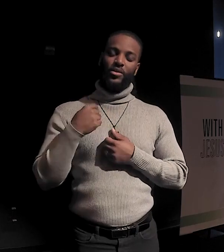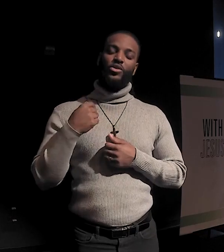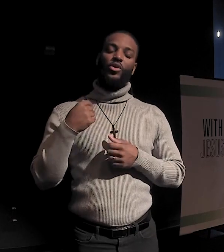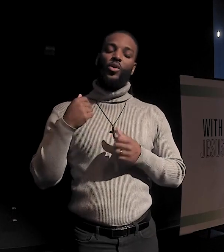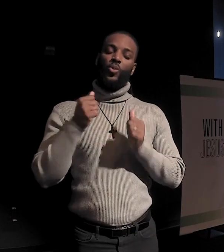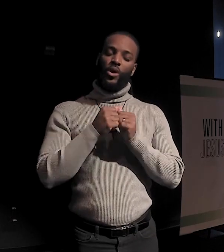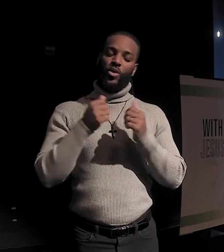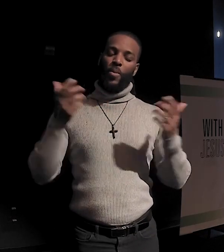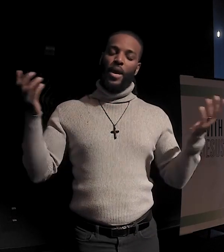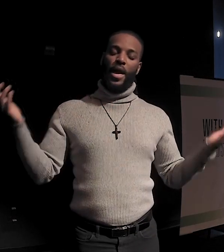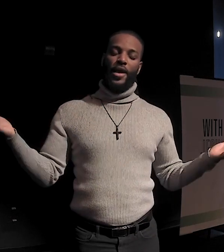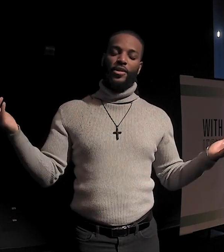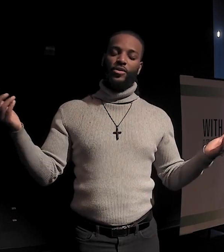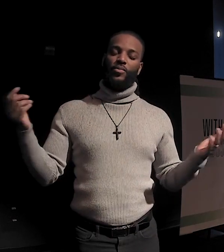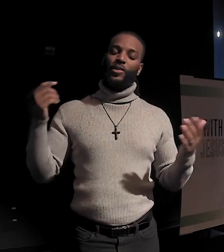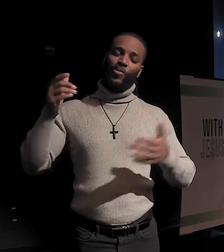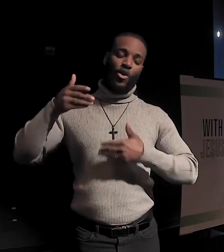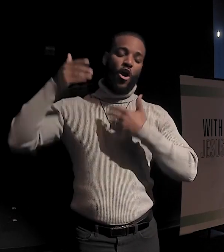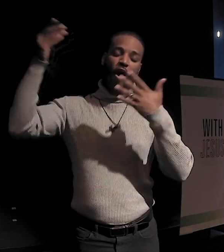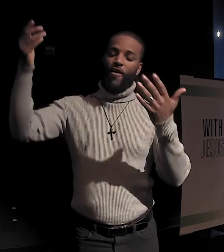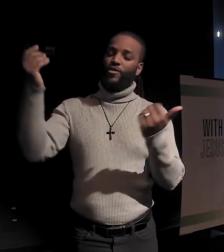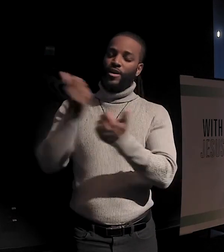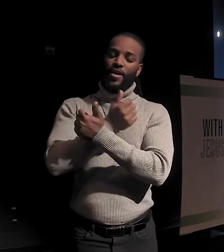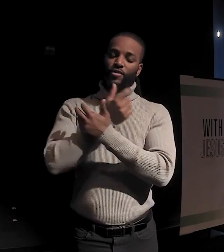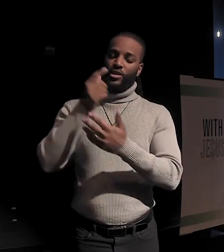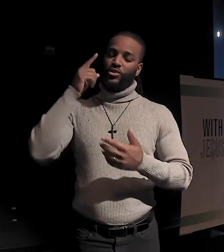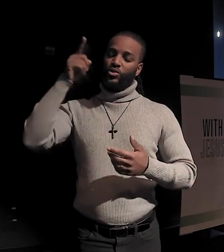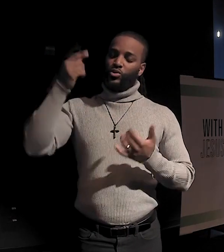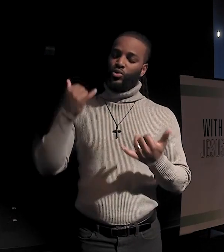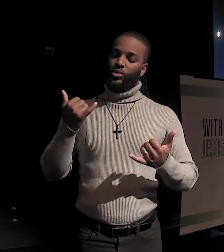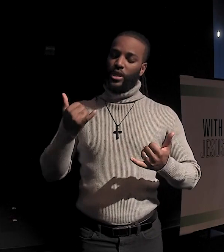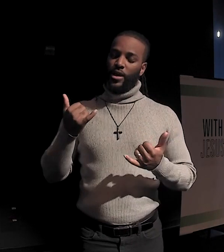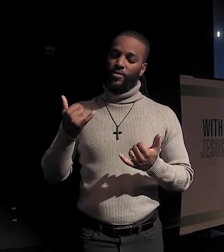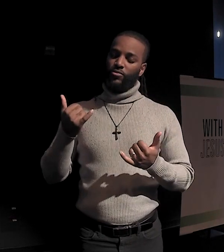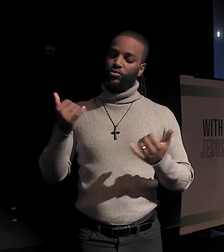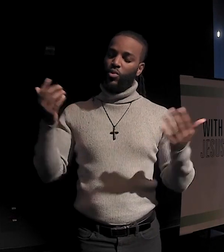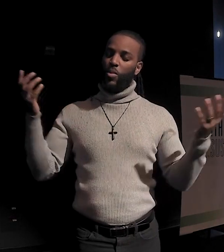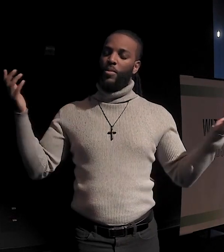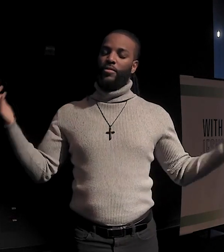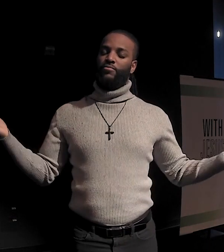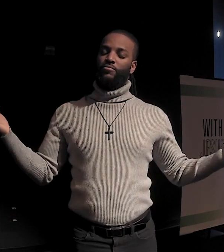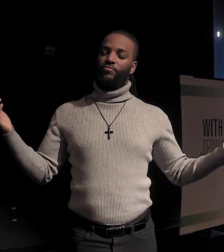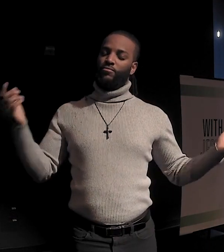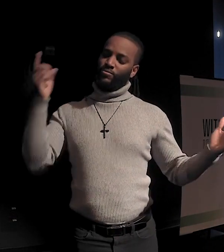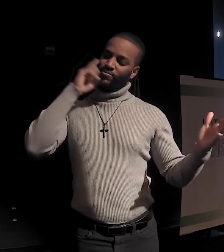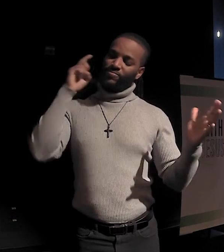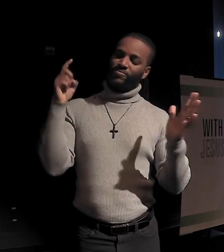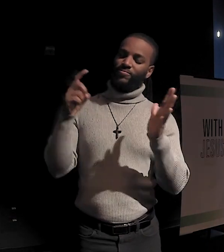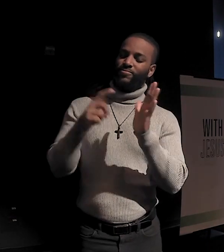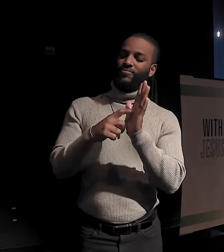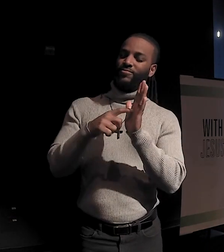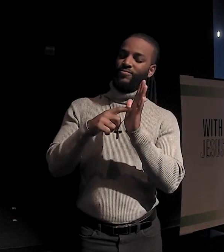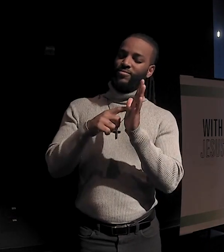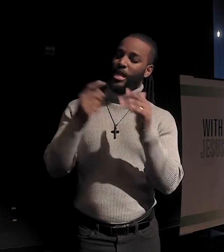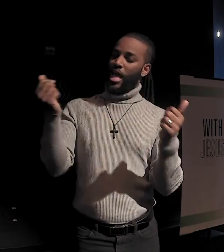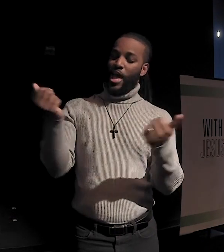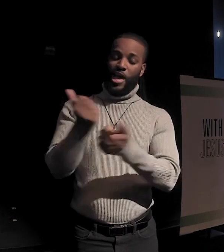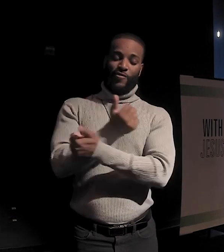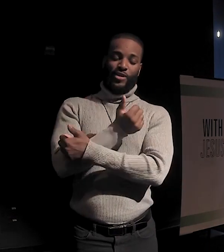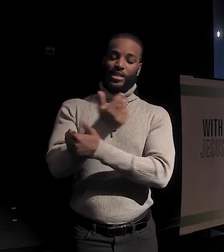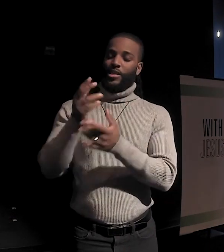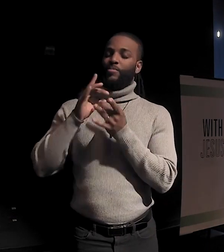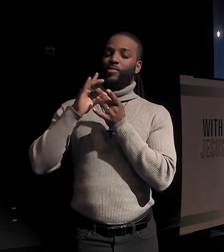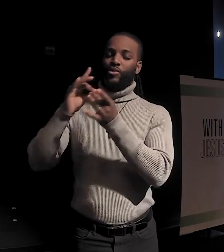with open hands, we just offer all that we have to you today. We come to you with open hands, recognizing that it is all